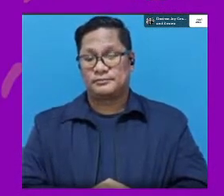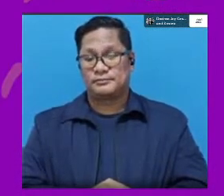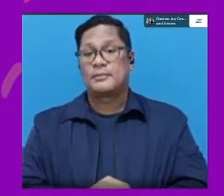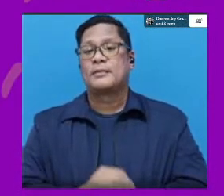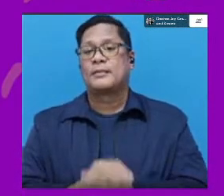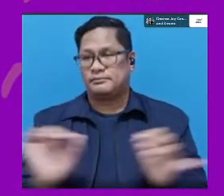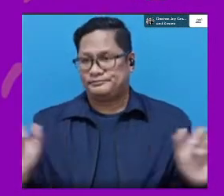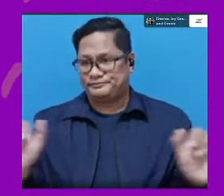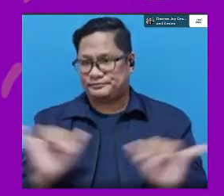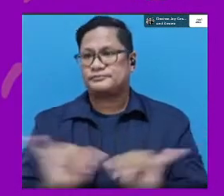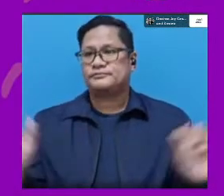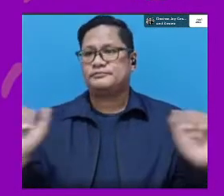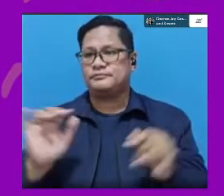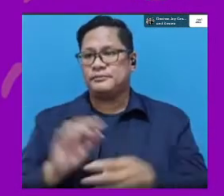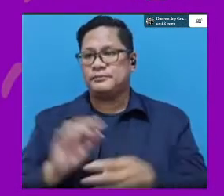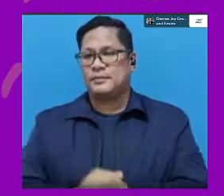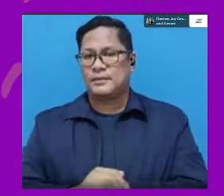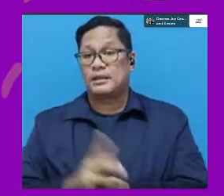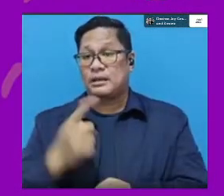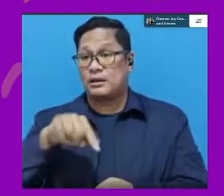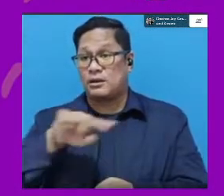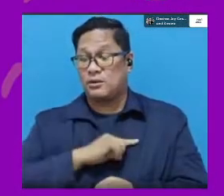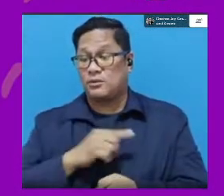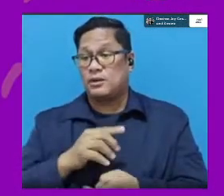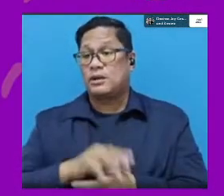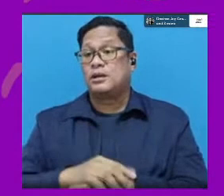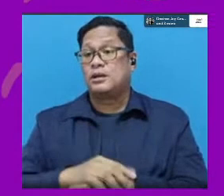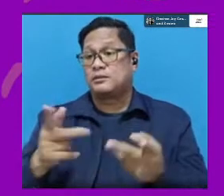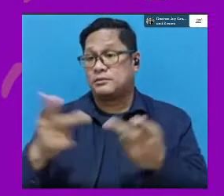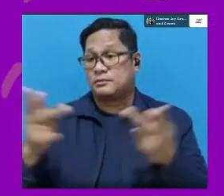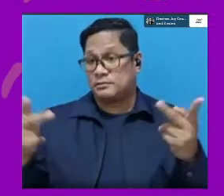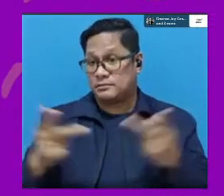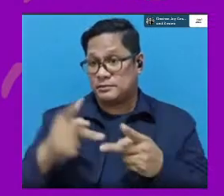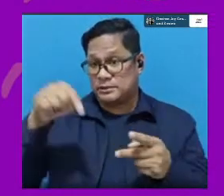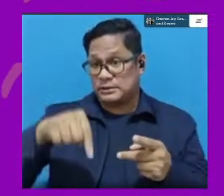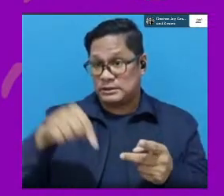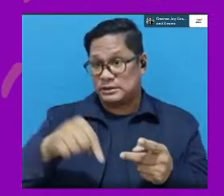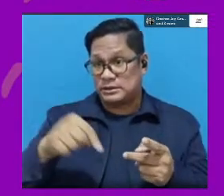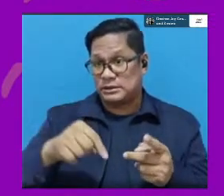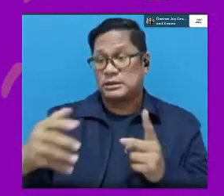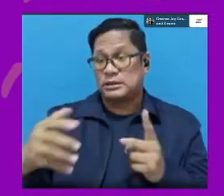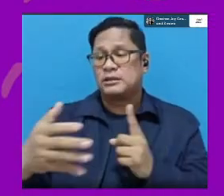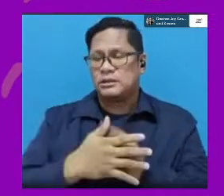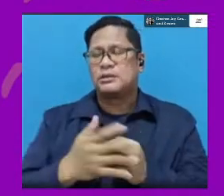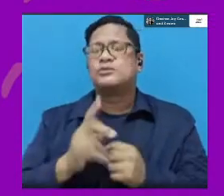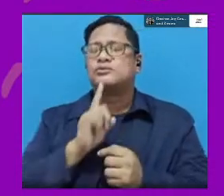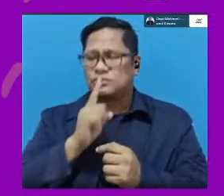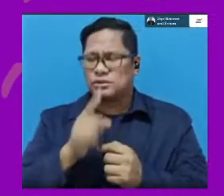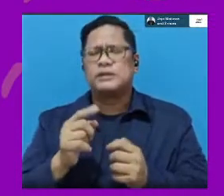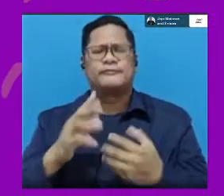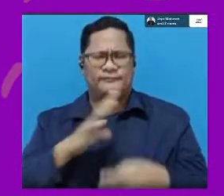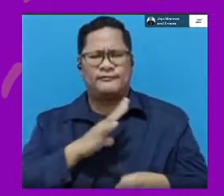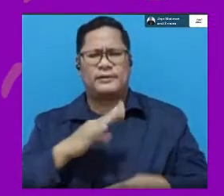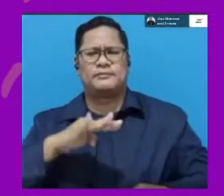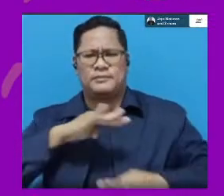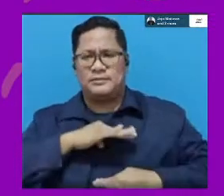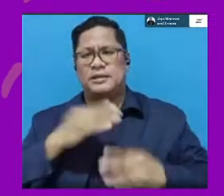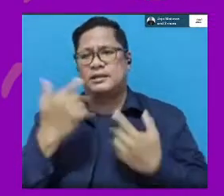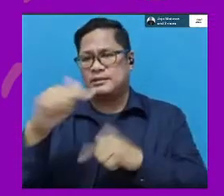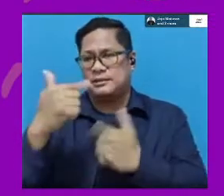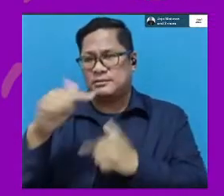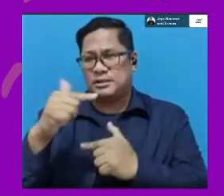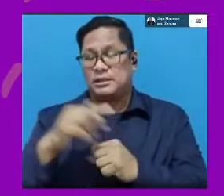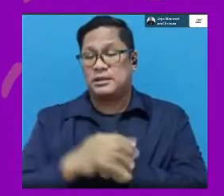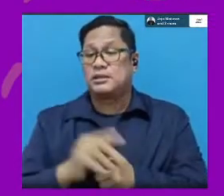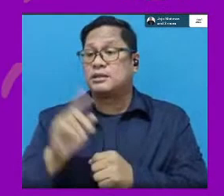Likewise, our facilities for health are also very inadequate and limited.